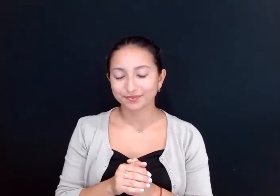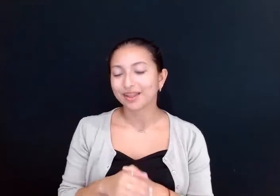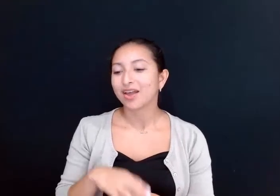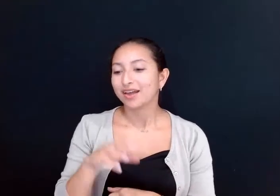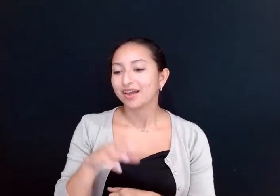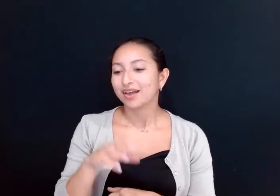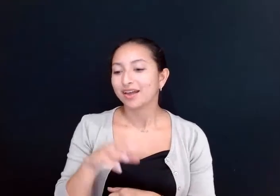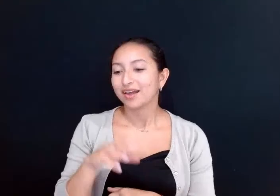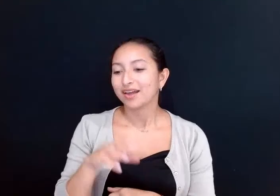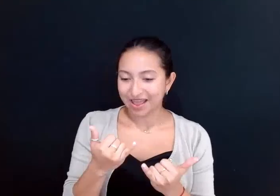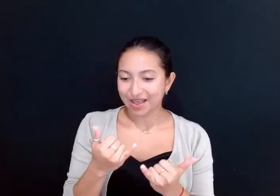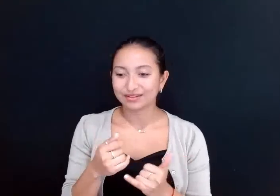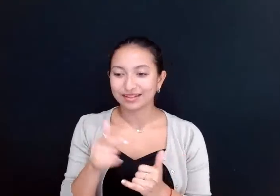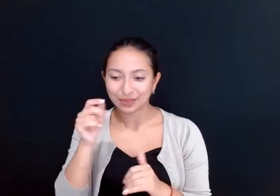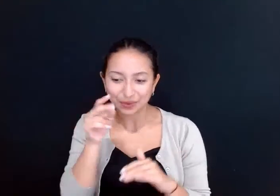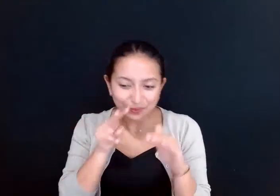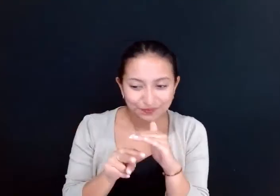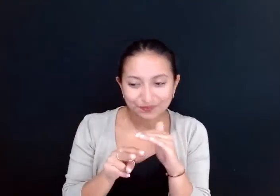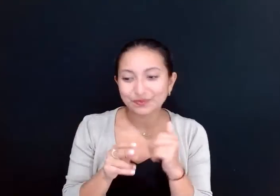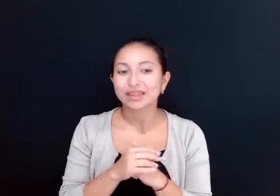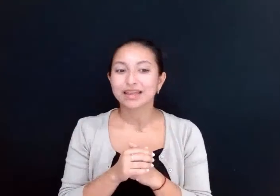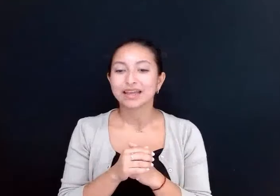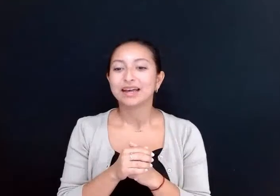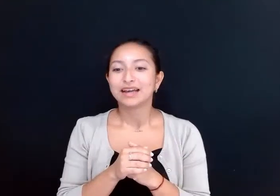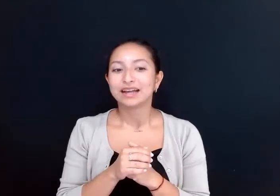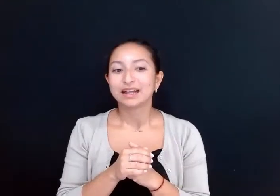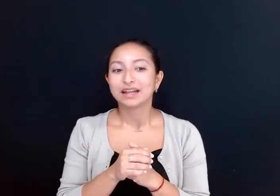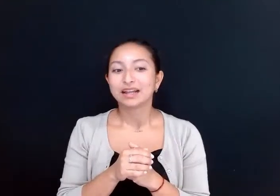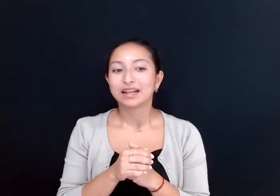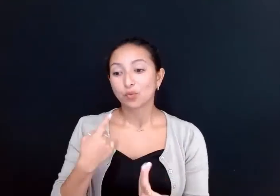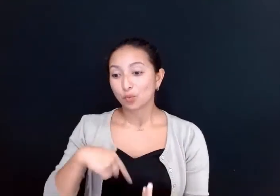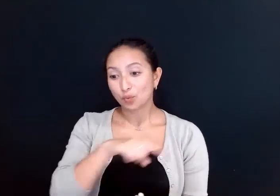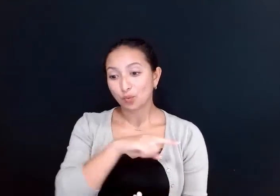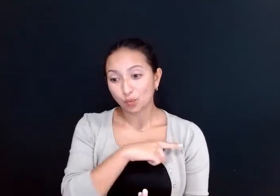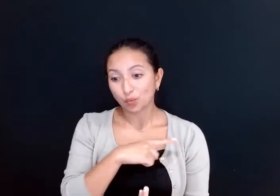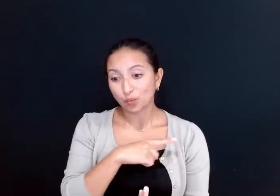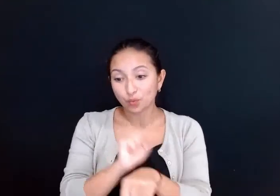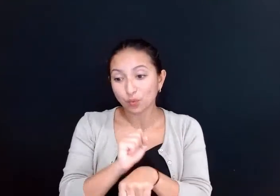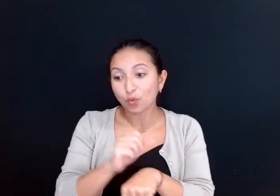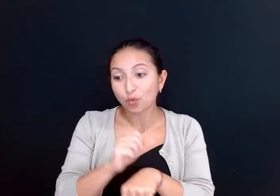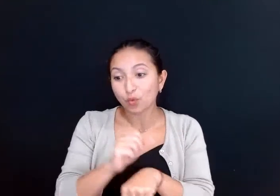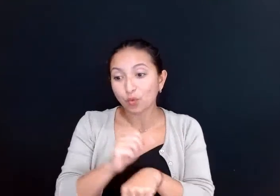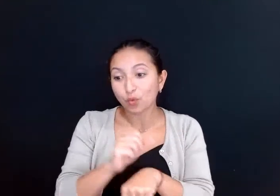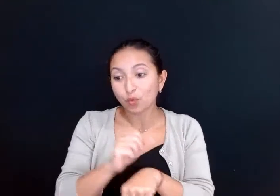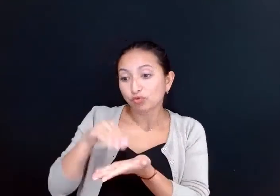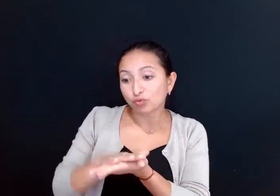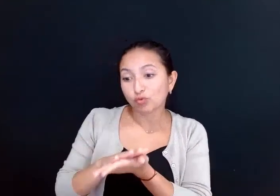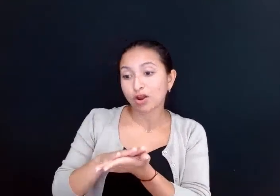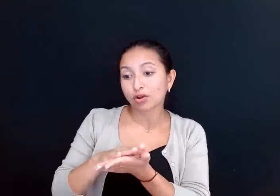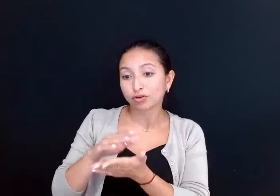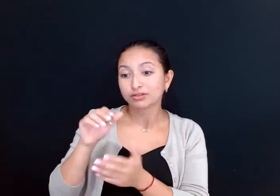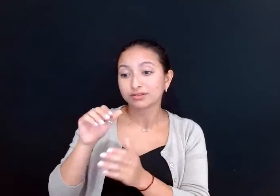the curtain, I guess is what they say. We're working with our records administration program